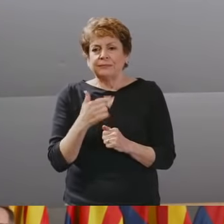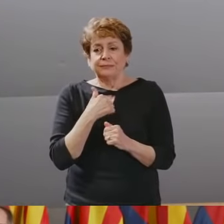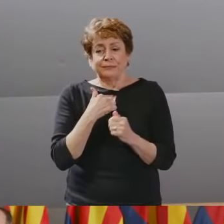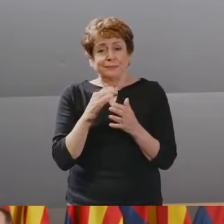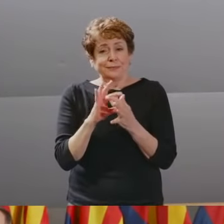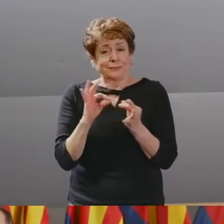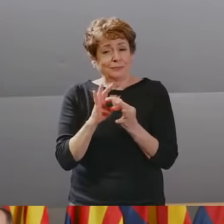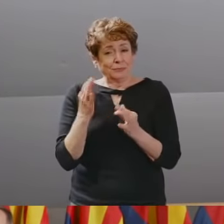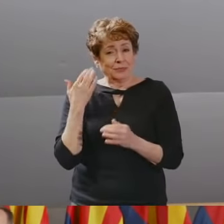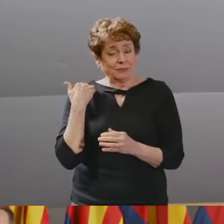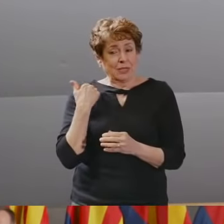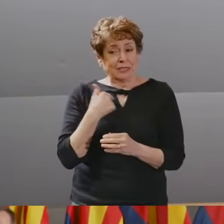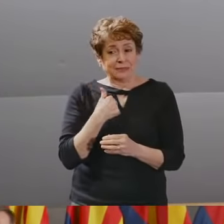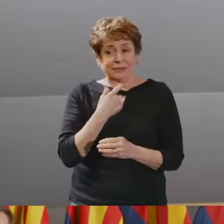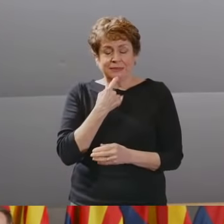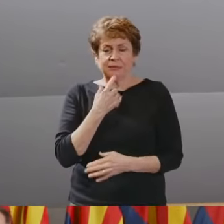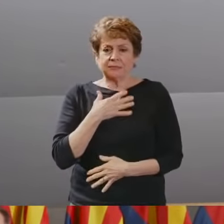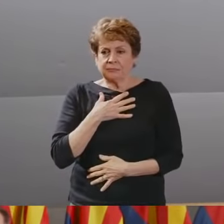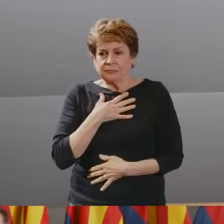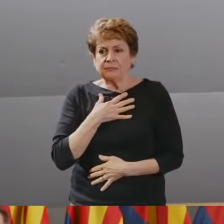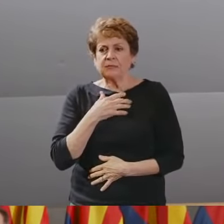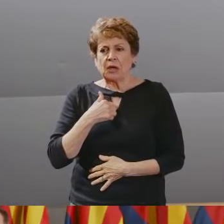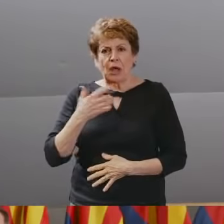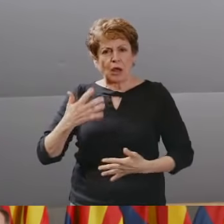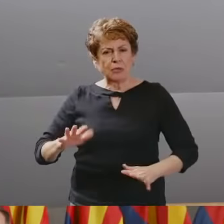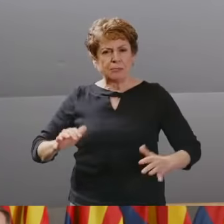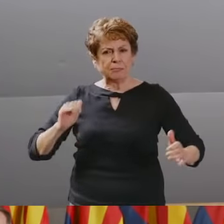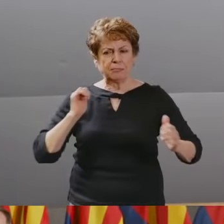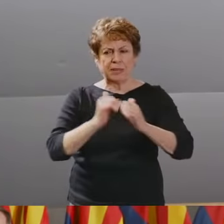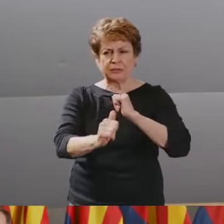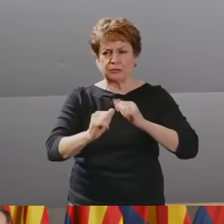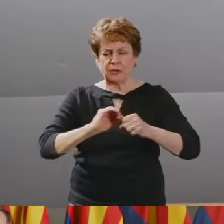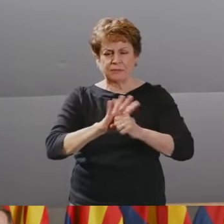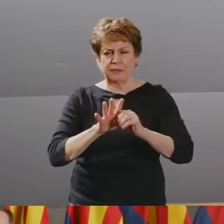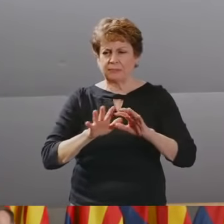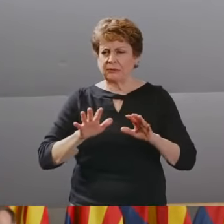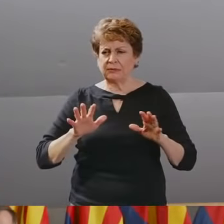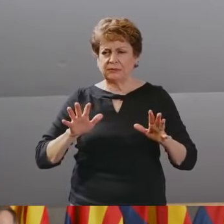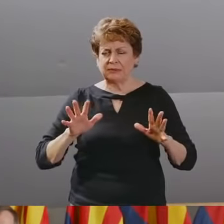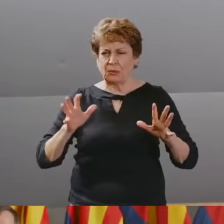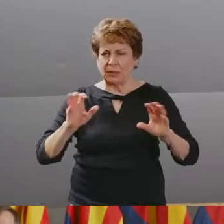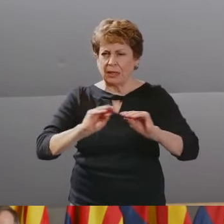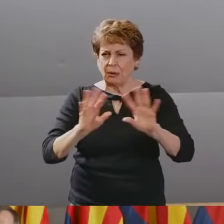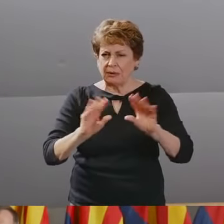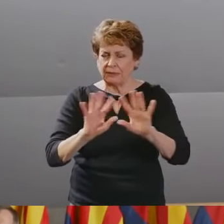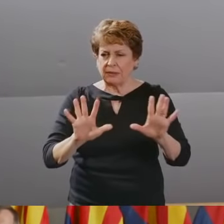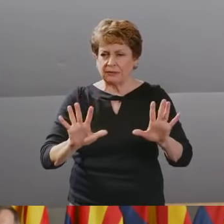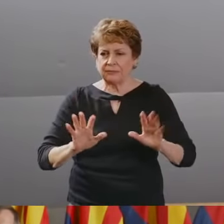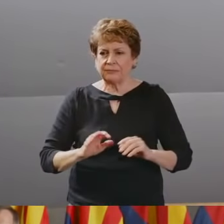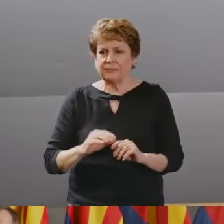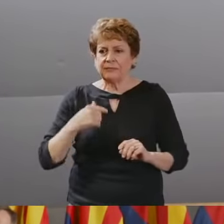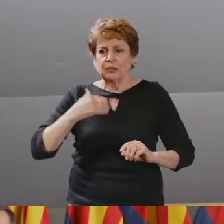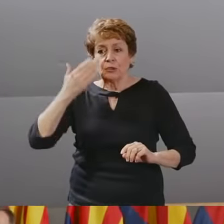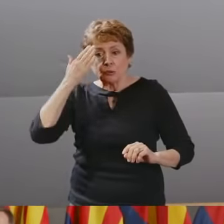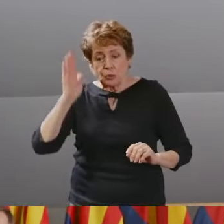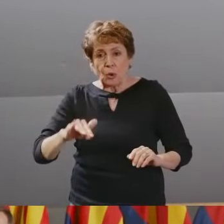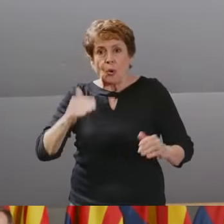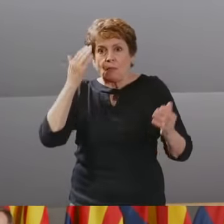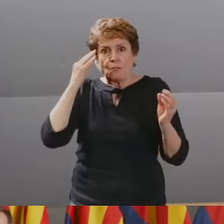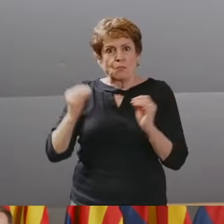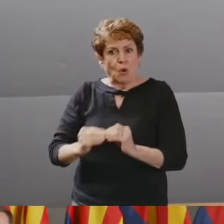misunderstood to a certain degree. I think we know a lot more today than we did in March and April. We also had a